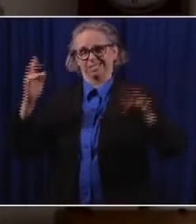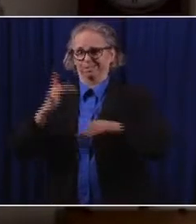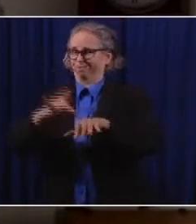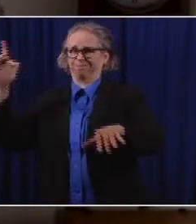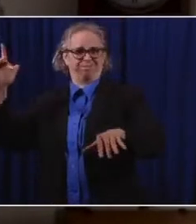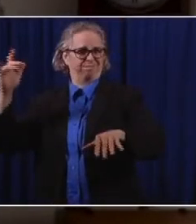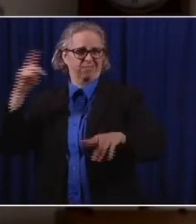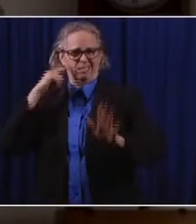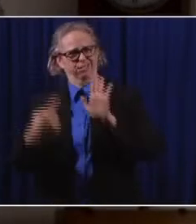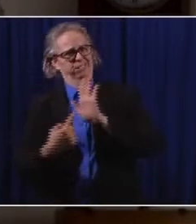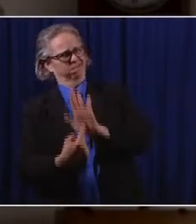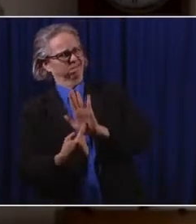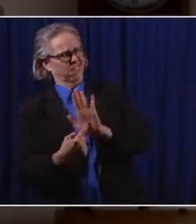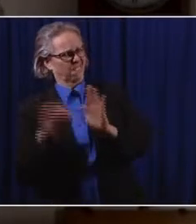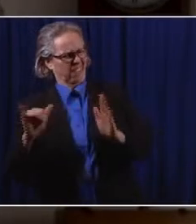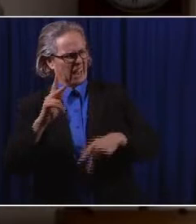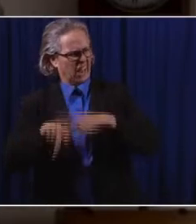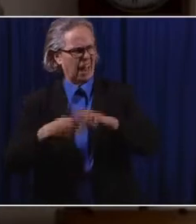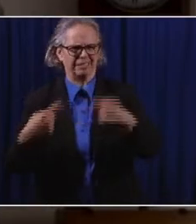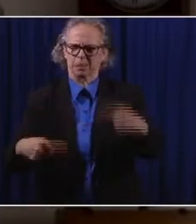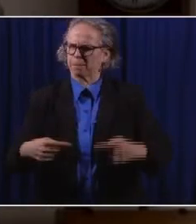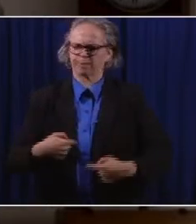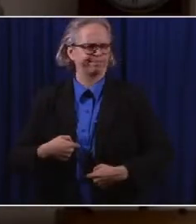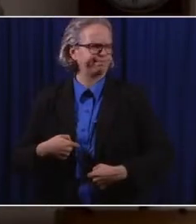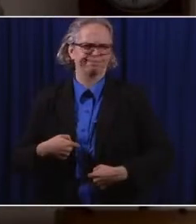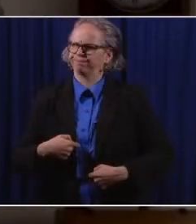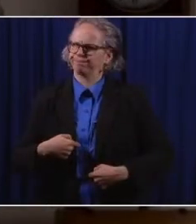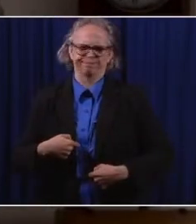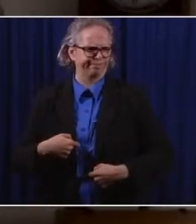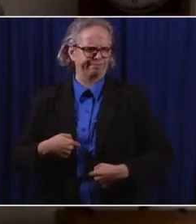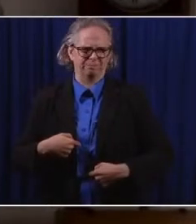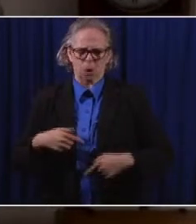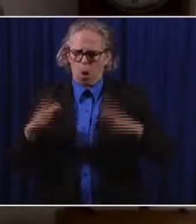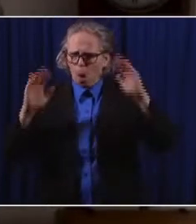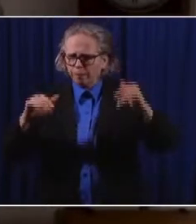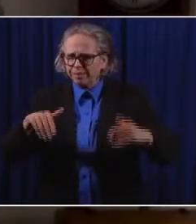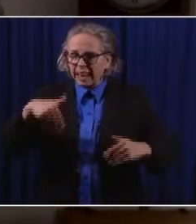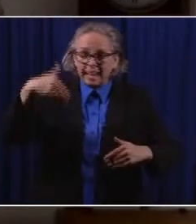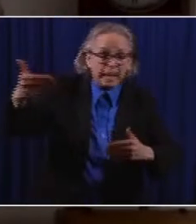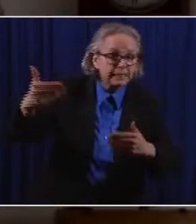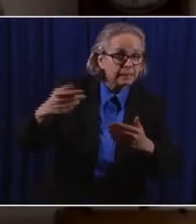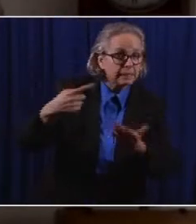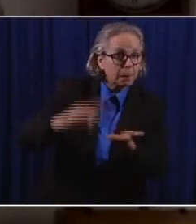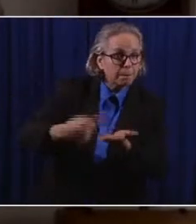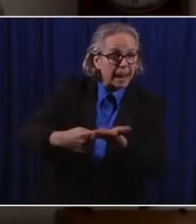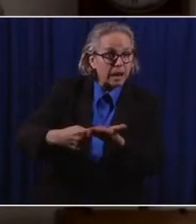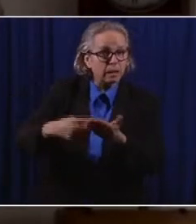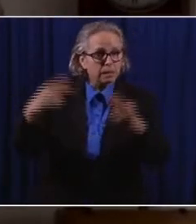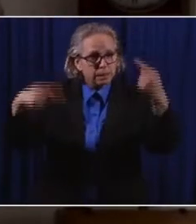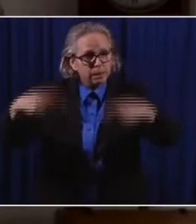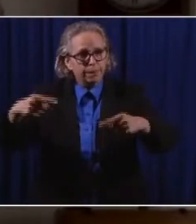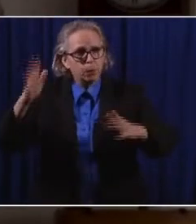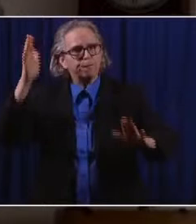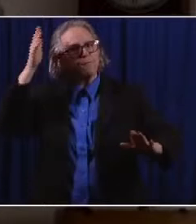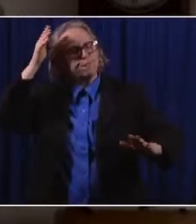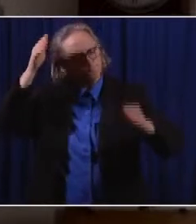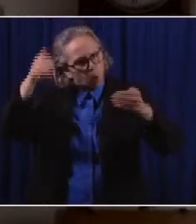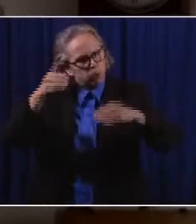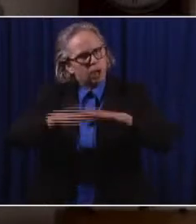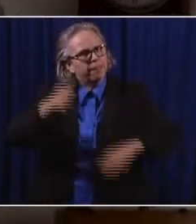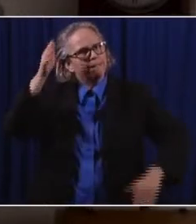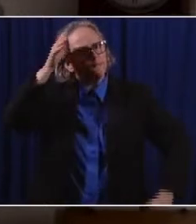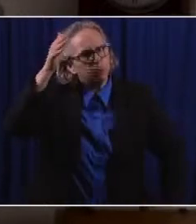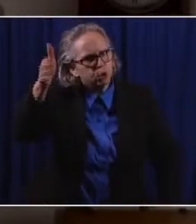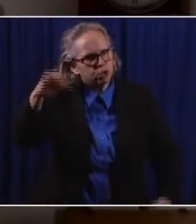minutes. I hope that the next debate will focus on the future, on the vital